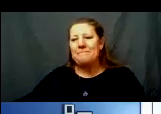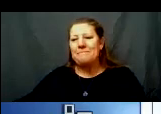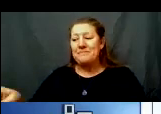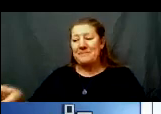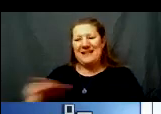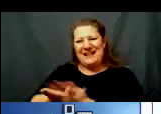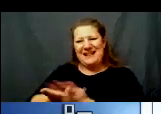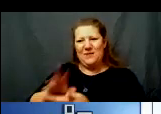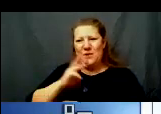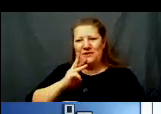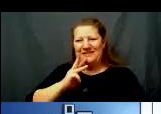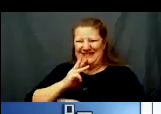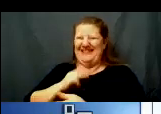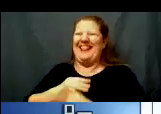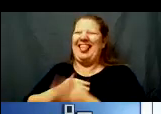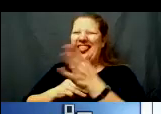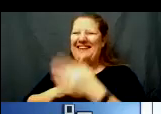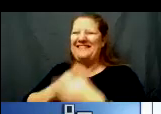let Marcy get a drink there,